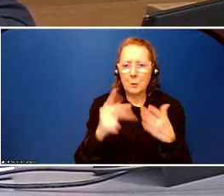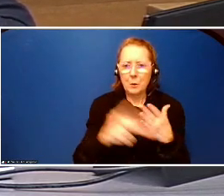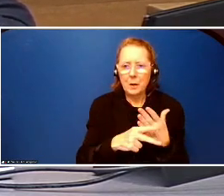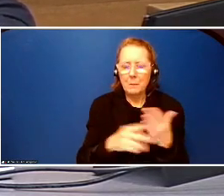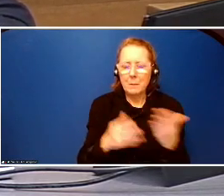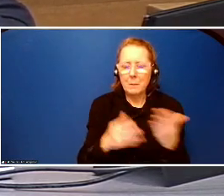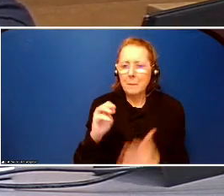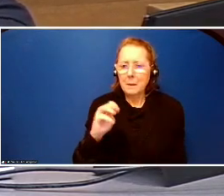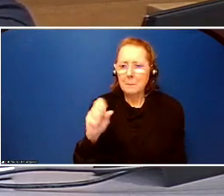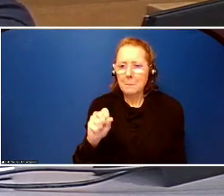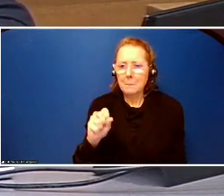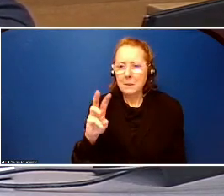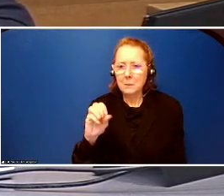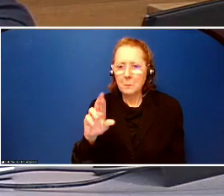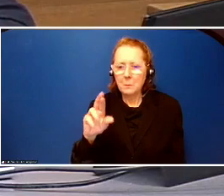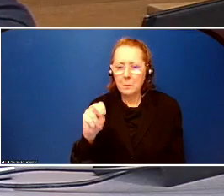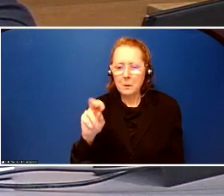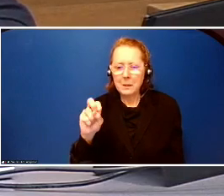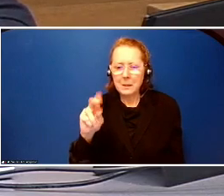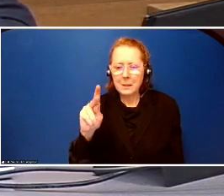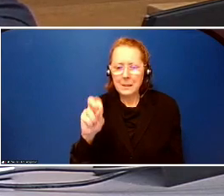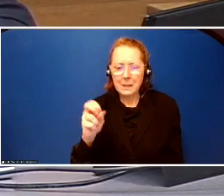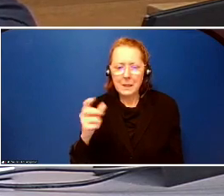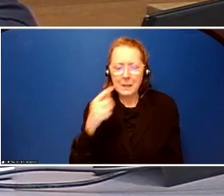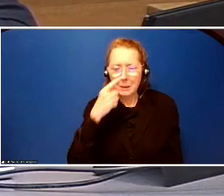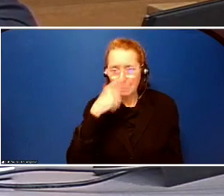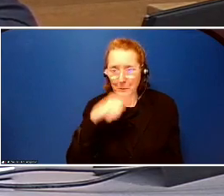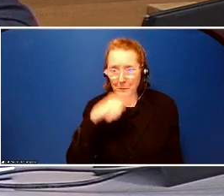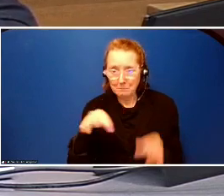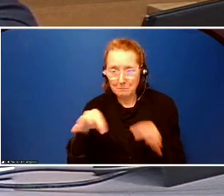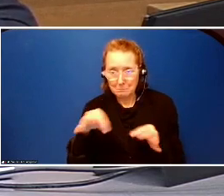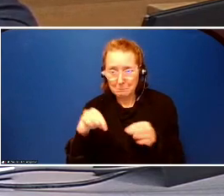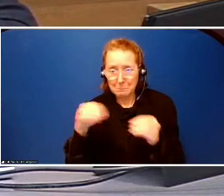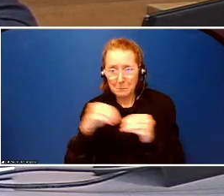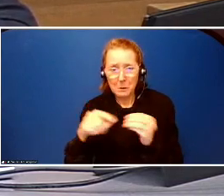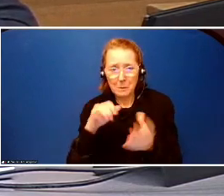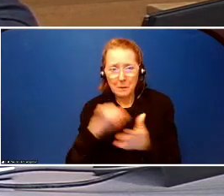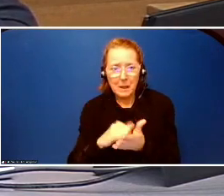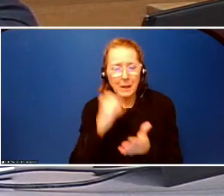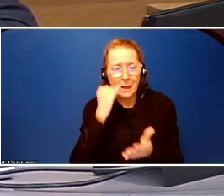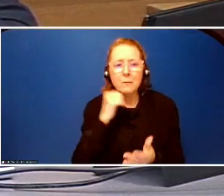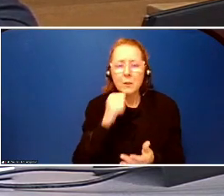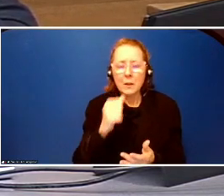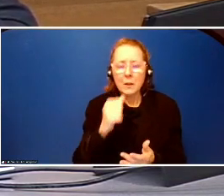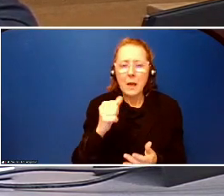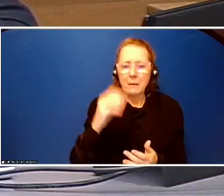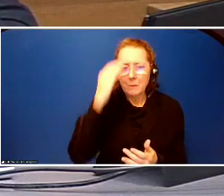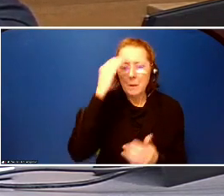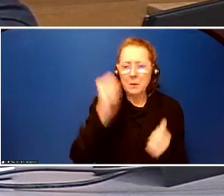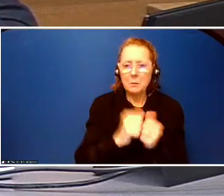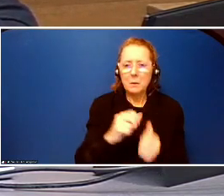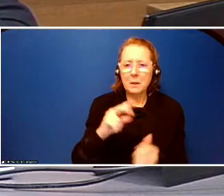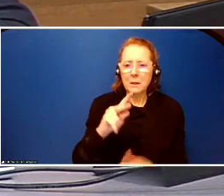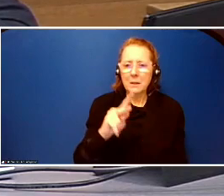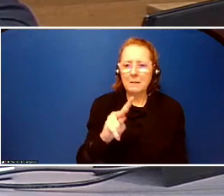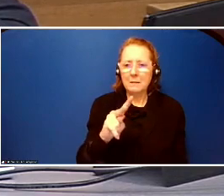like to step forward and talk to us a little bit more about what that means. Because if you're not familiar with what Vision Zero means, then that those sound like two